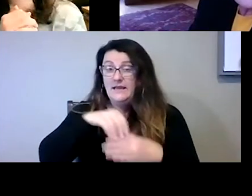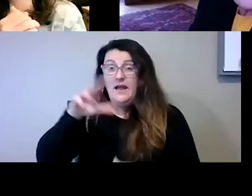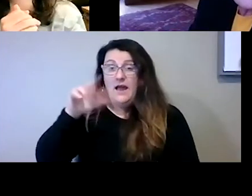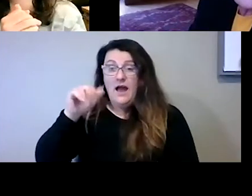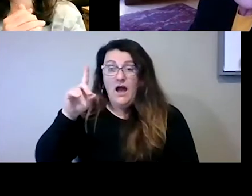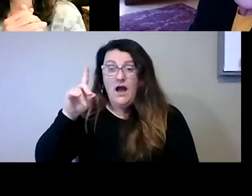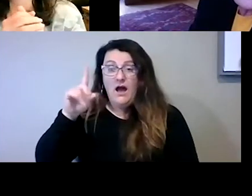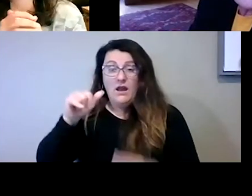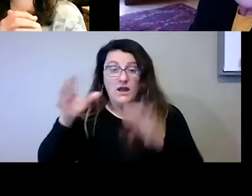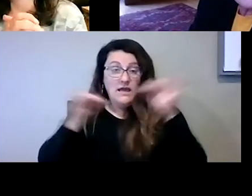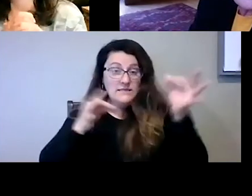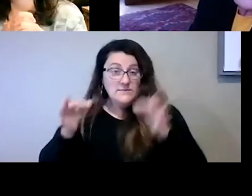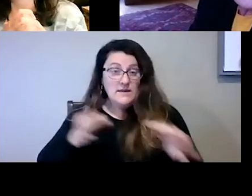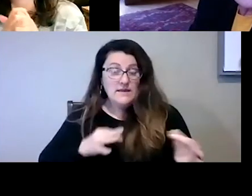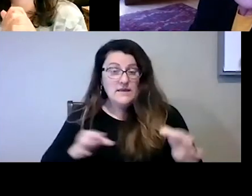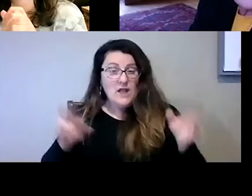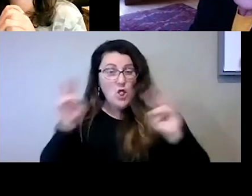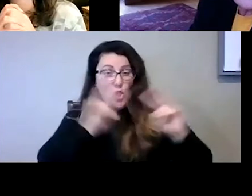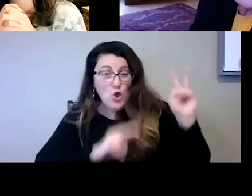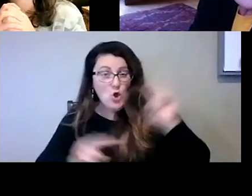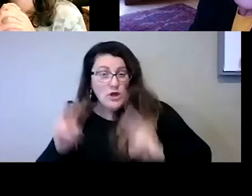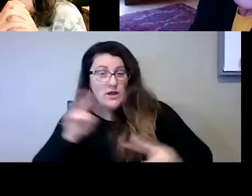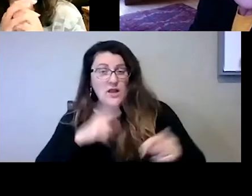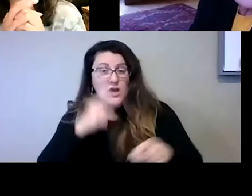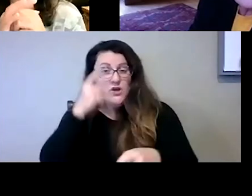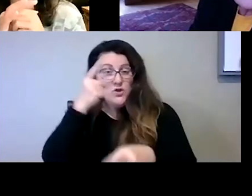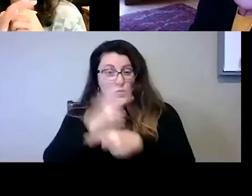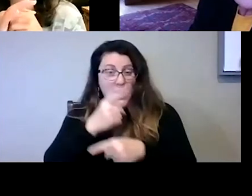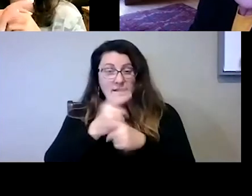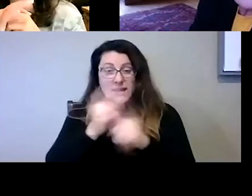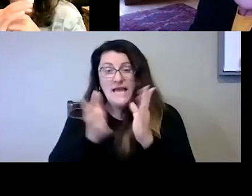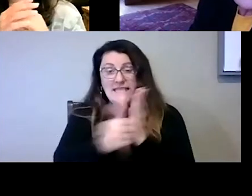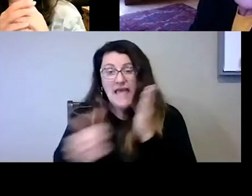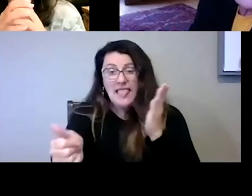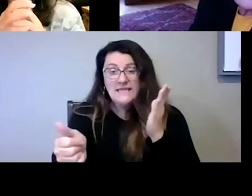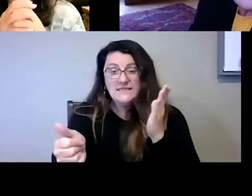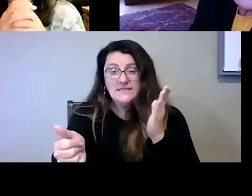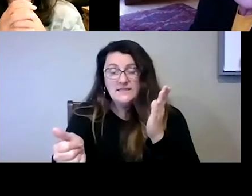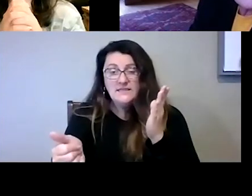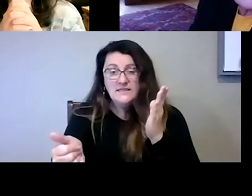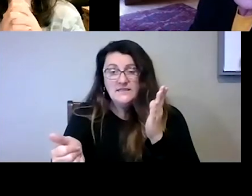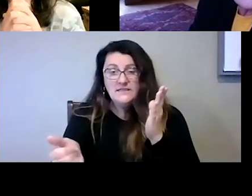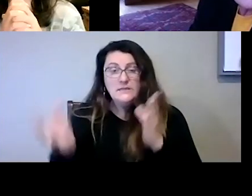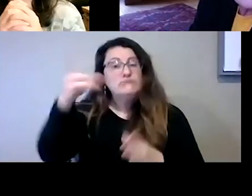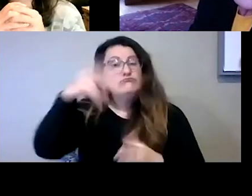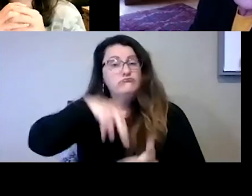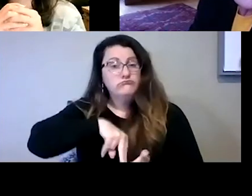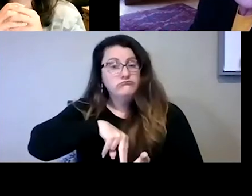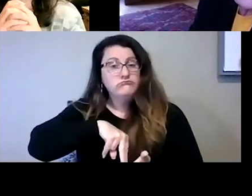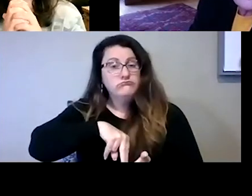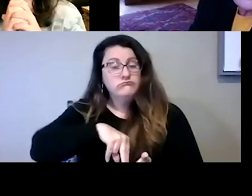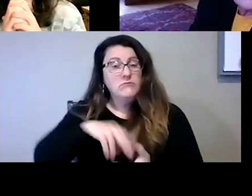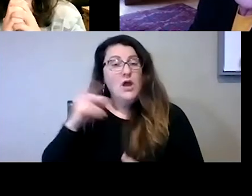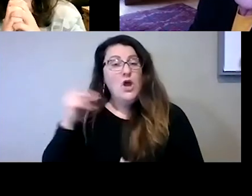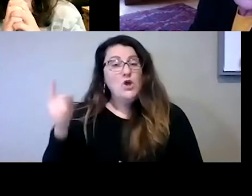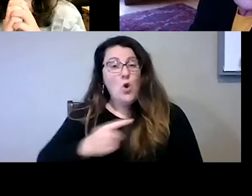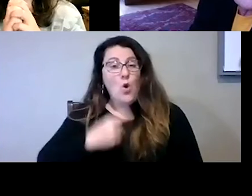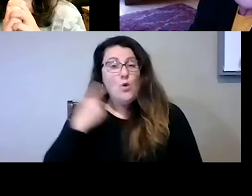the continual looking for the right talent to step into all these positions. You